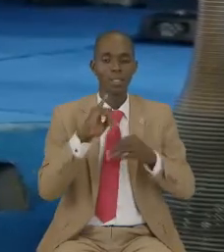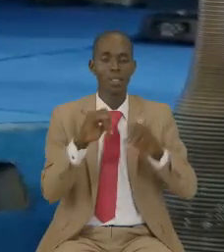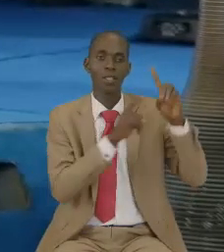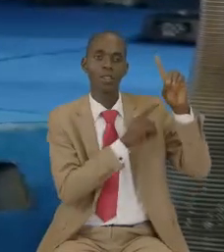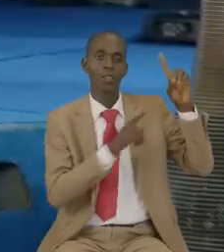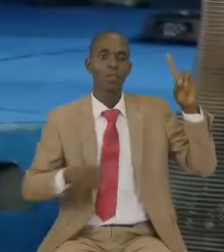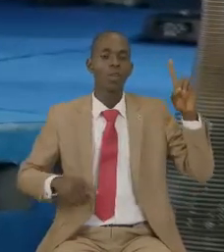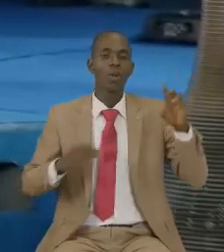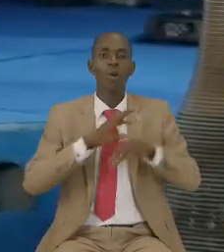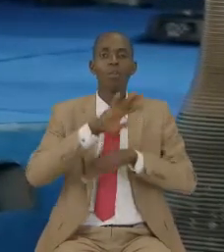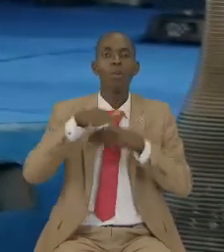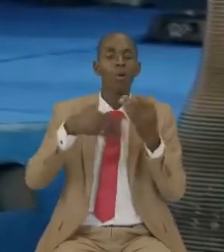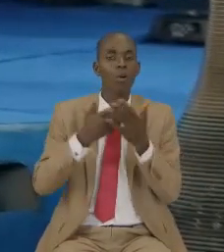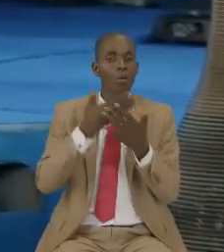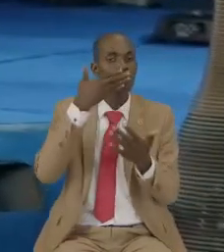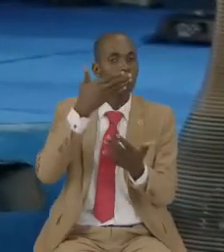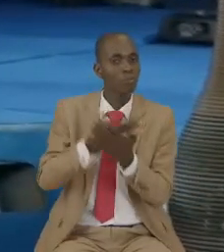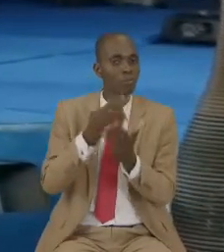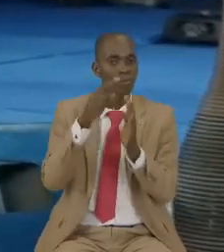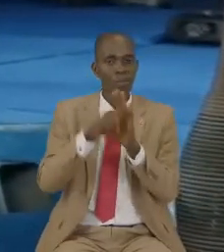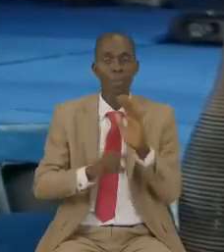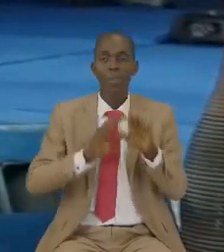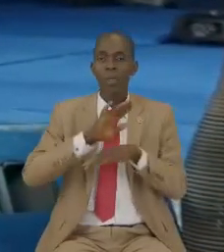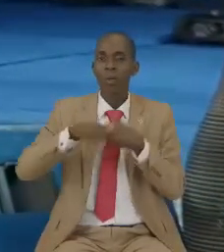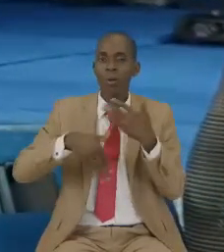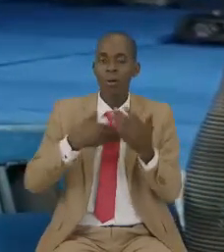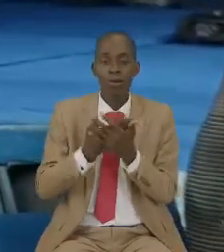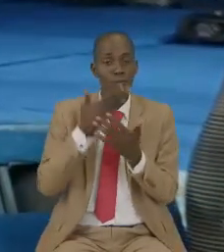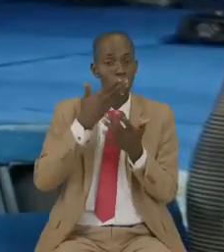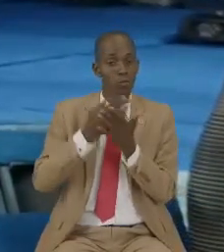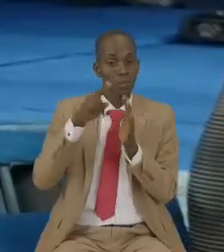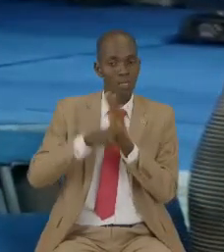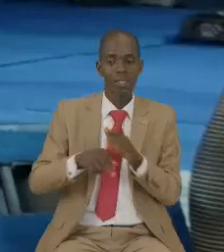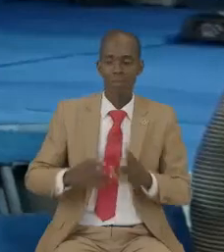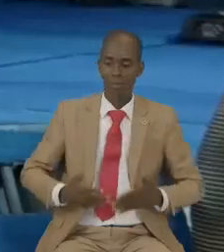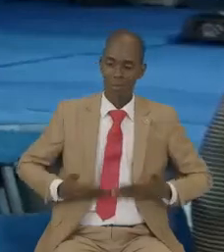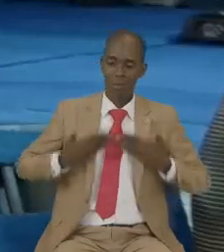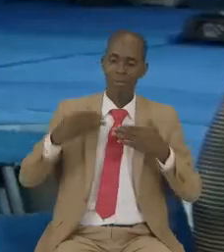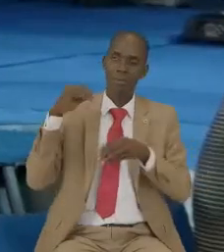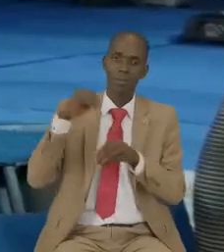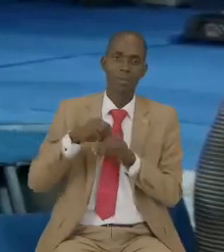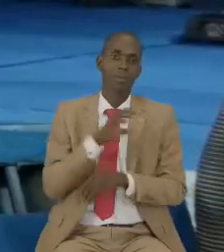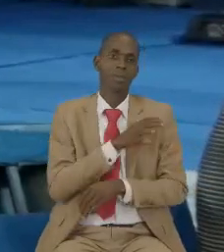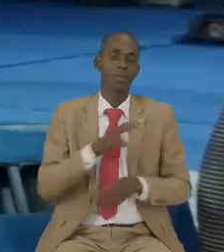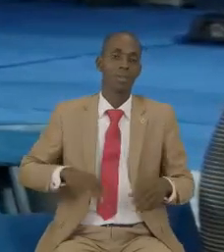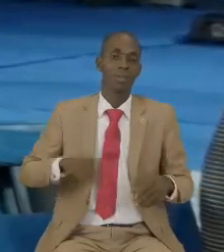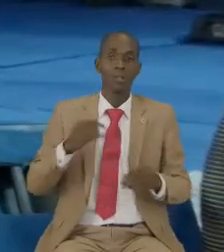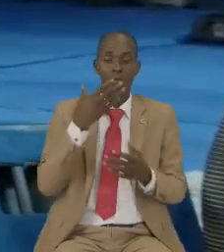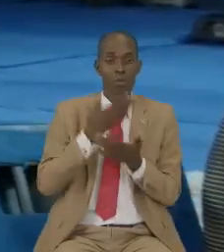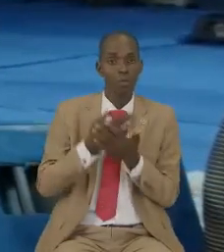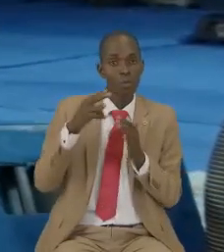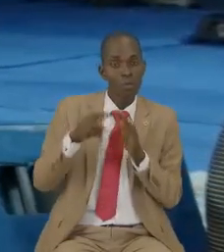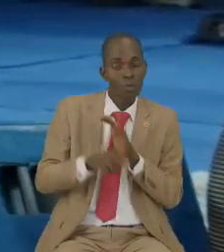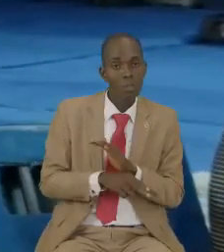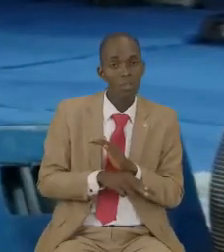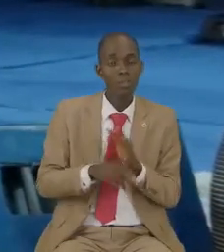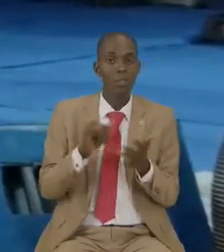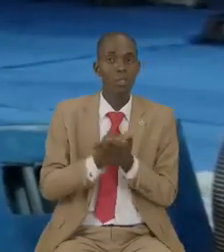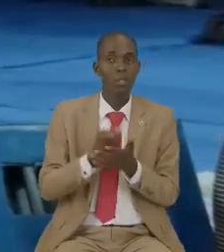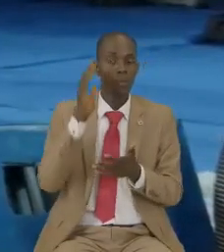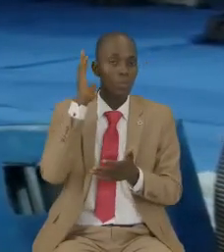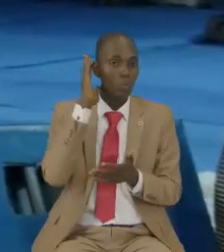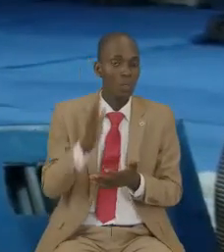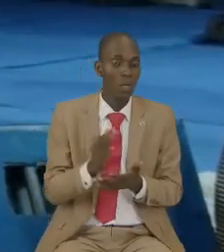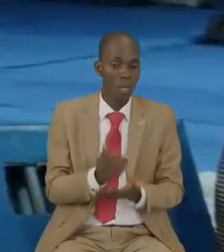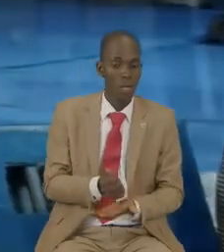all goodness. All goodness resides in him. The goodness that will help, the goodness that